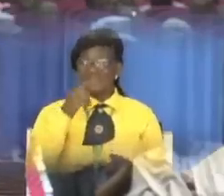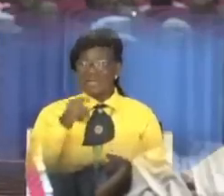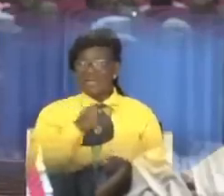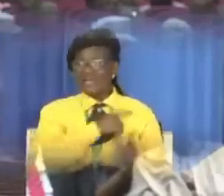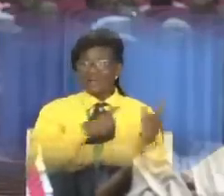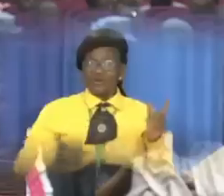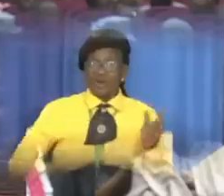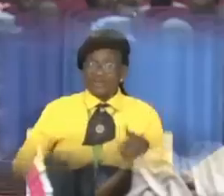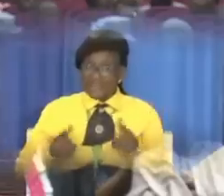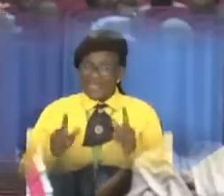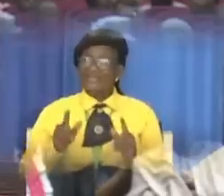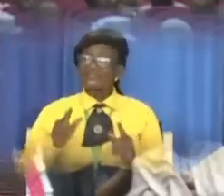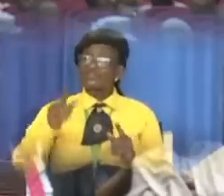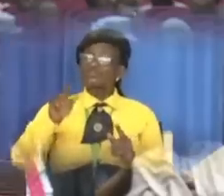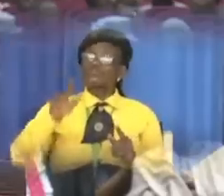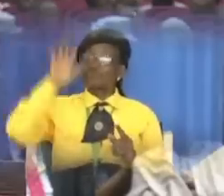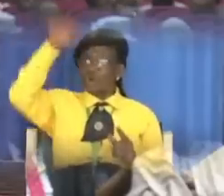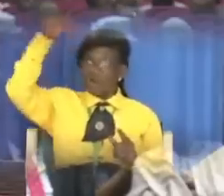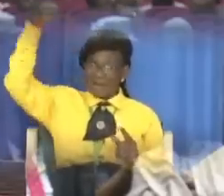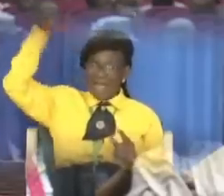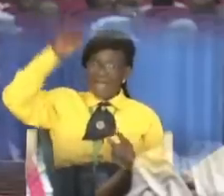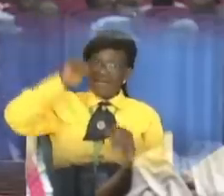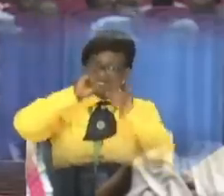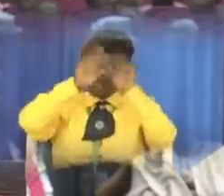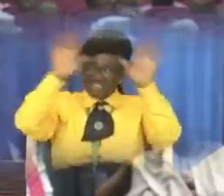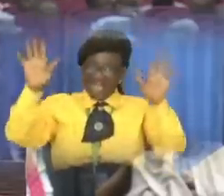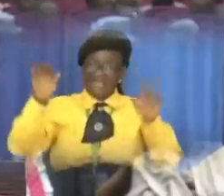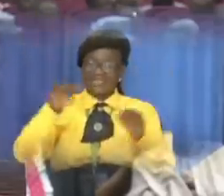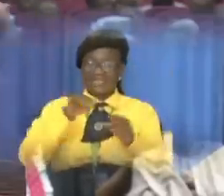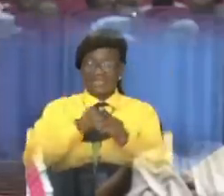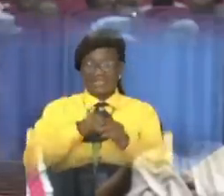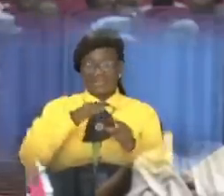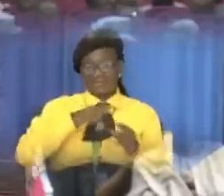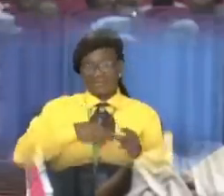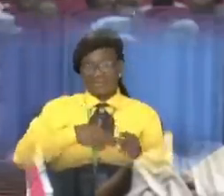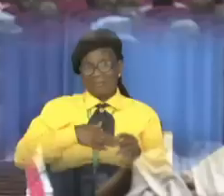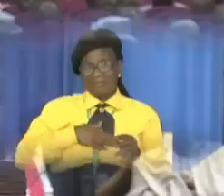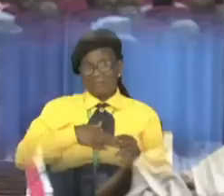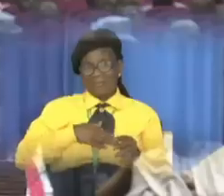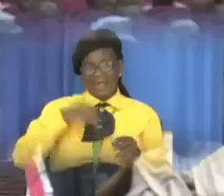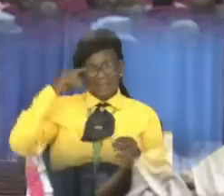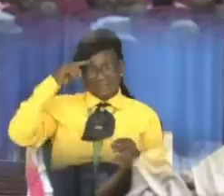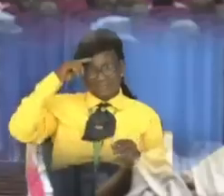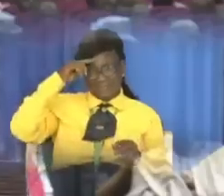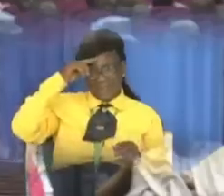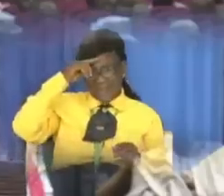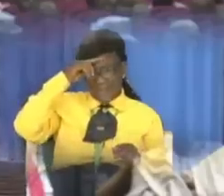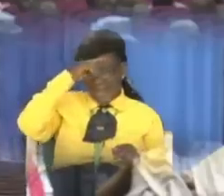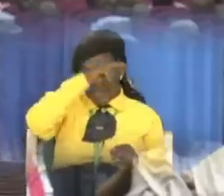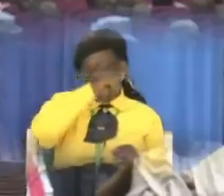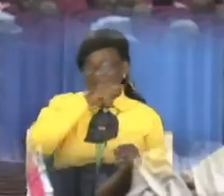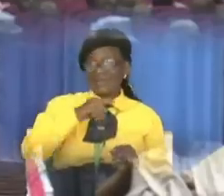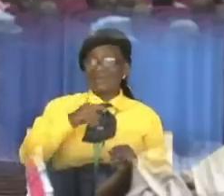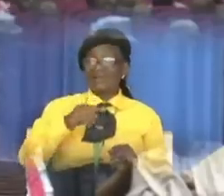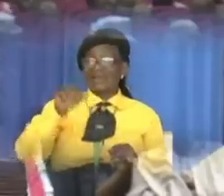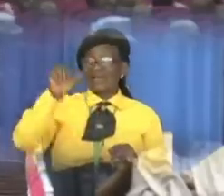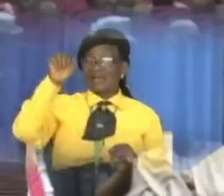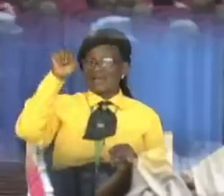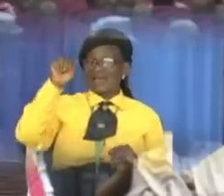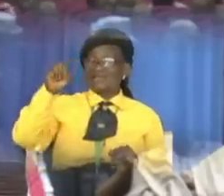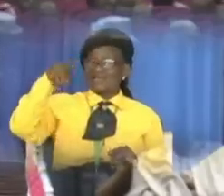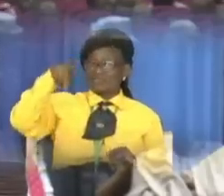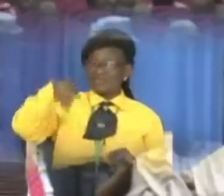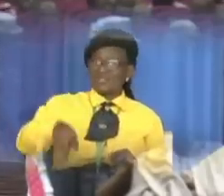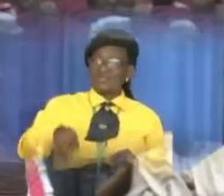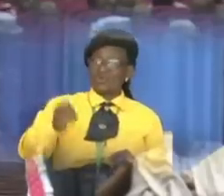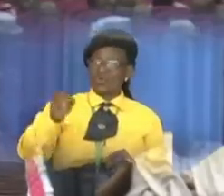saying, God, at that level where I am helpless, send me help.